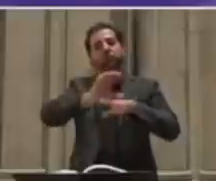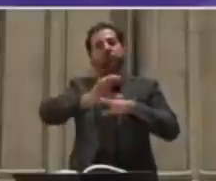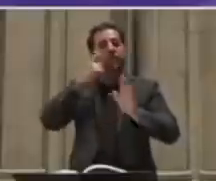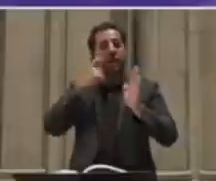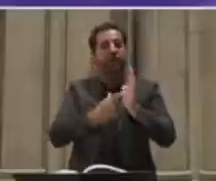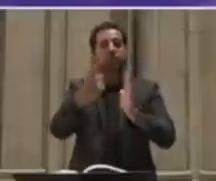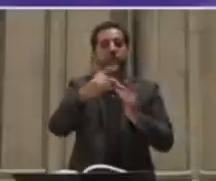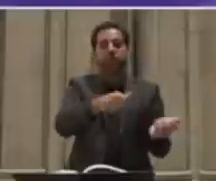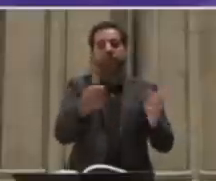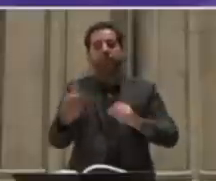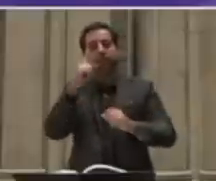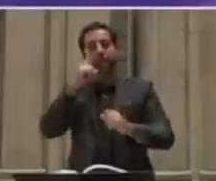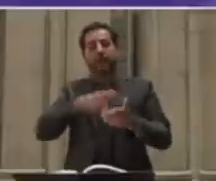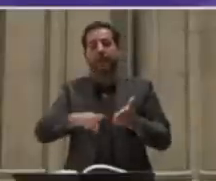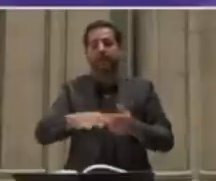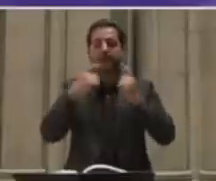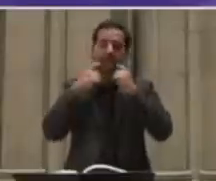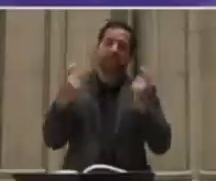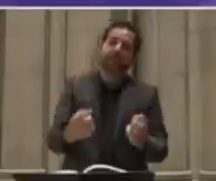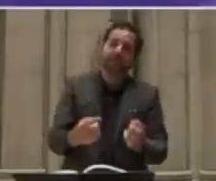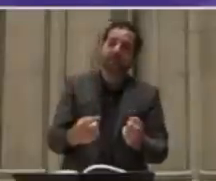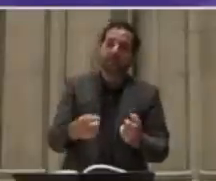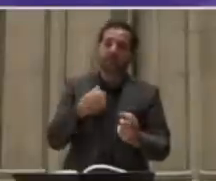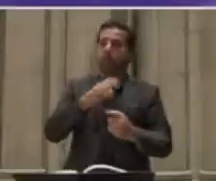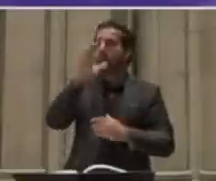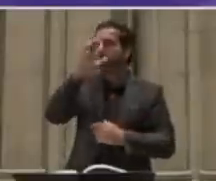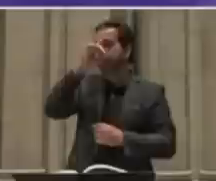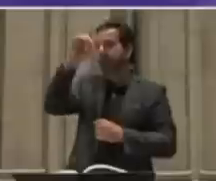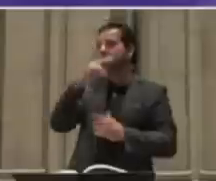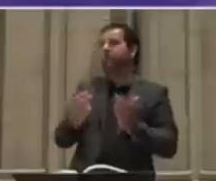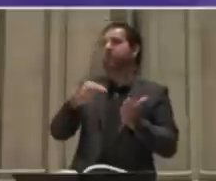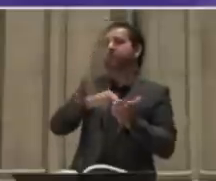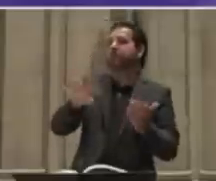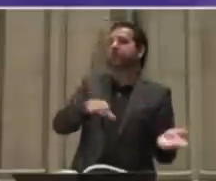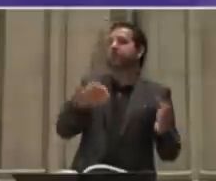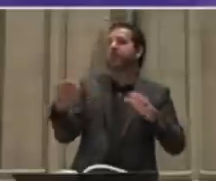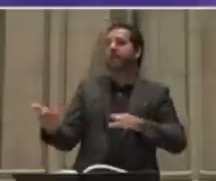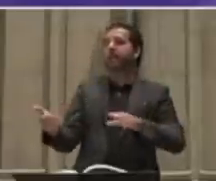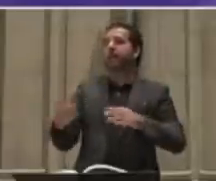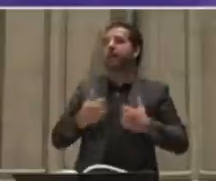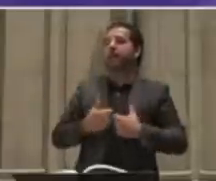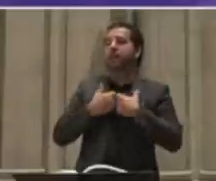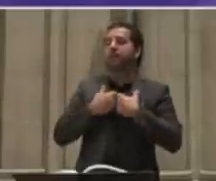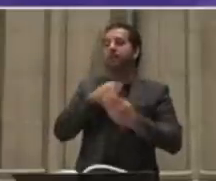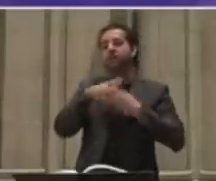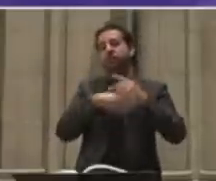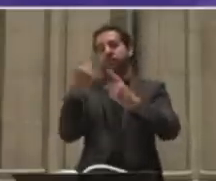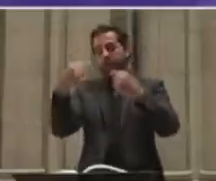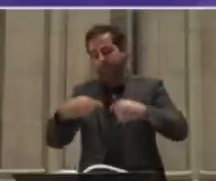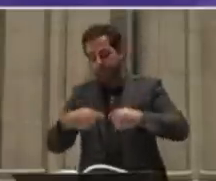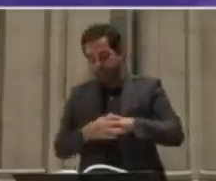acknowledge one baptism for the forgiveness of sins. We look for the resurrection of the dead and the life of the world to